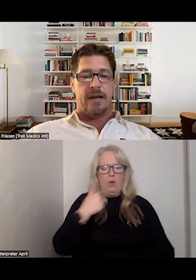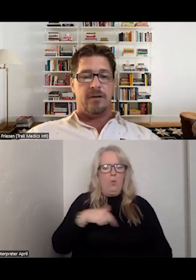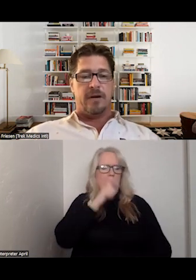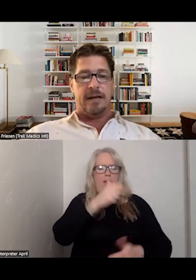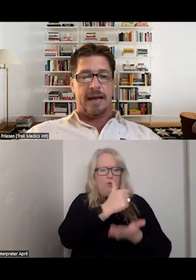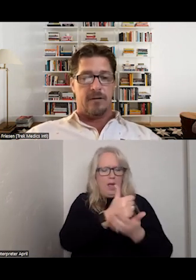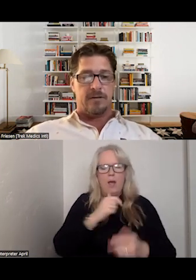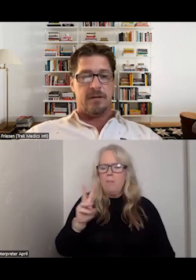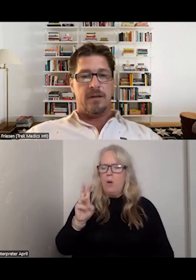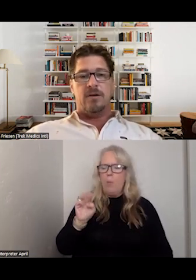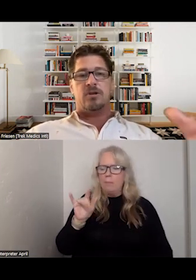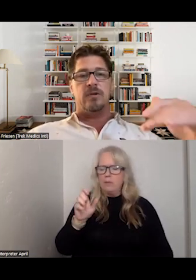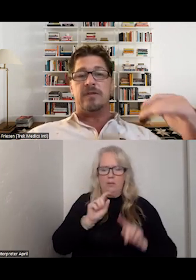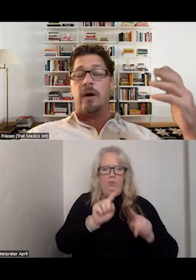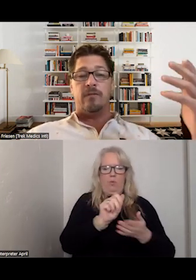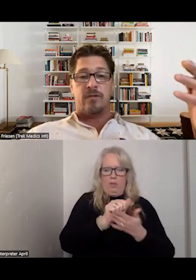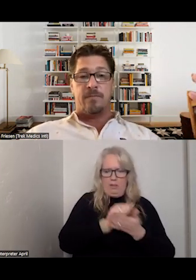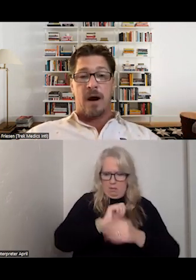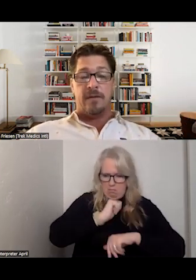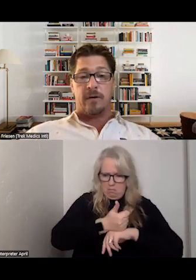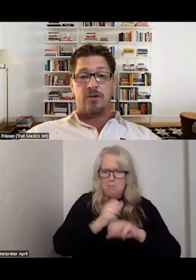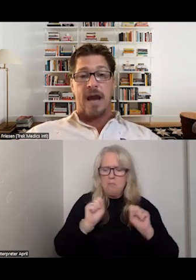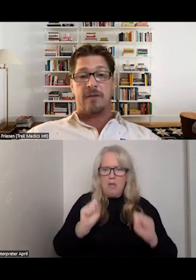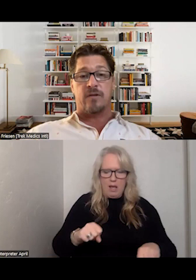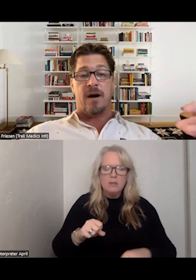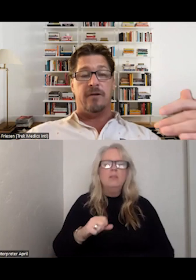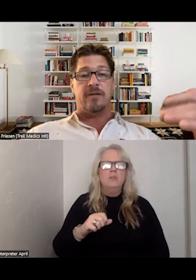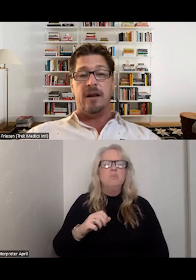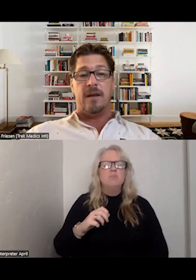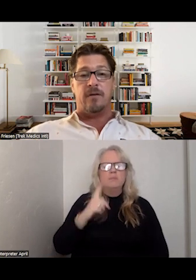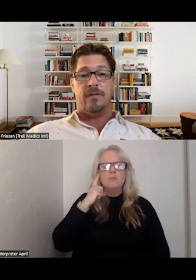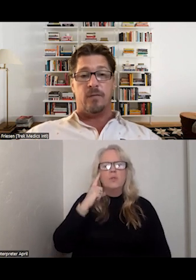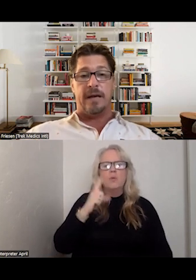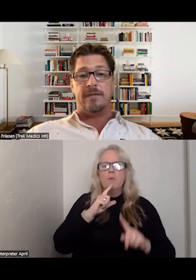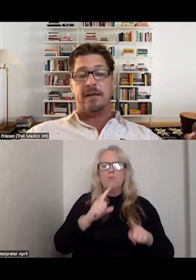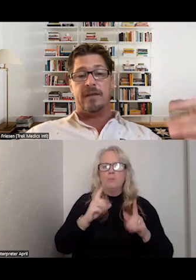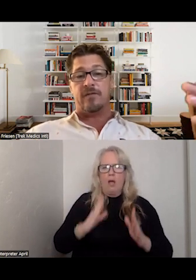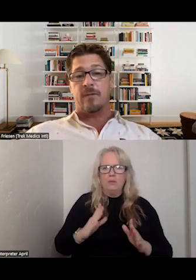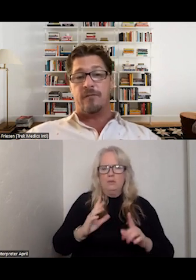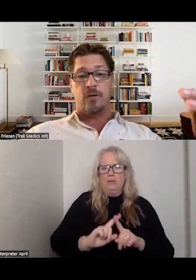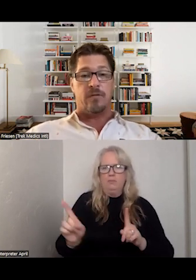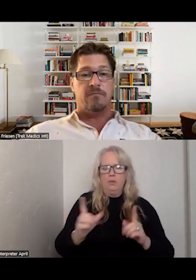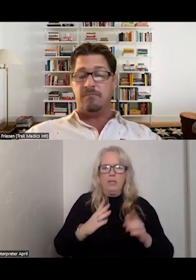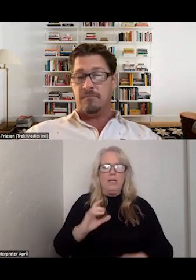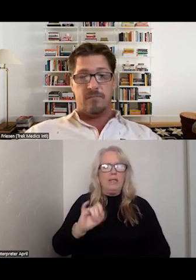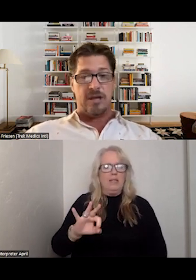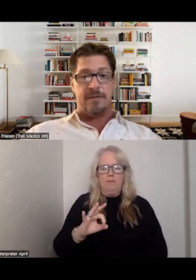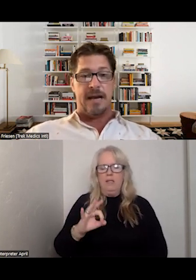to the website and create an account. Two, it's going to track responders in a number of different ways. If they have